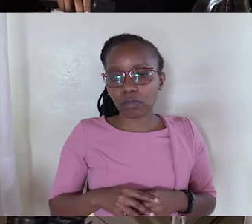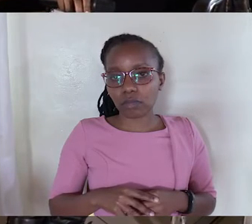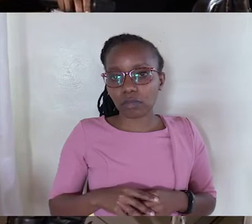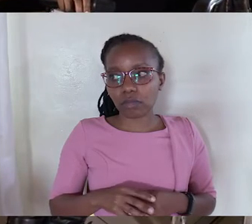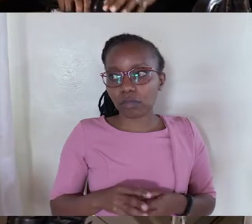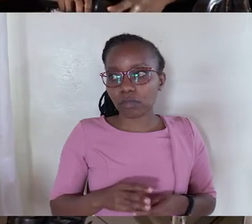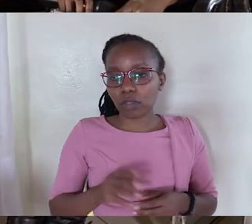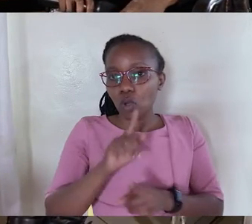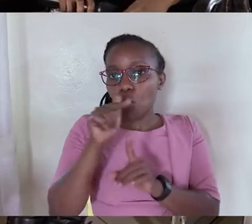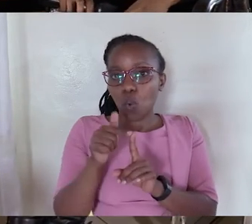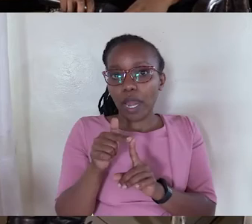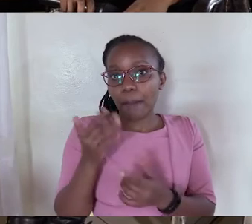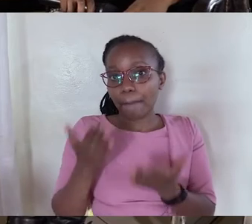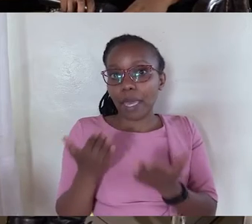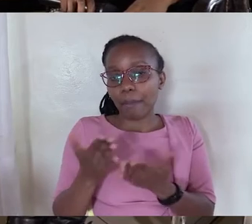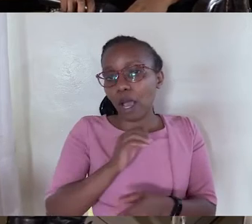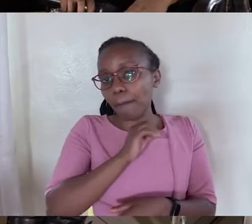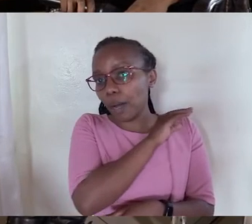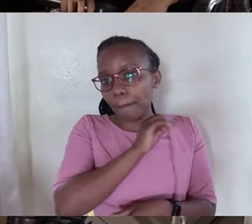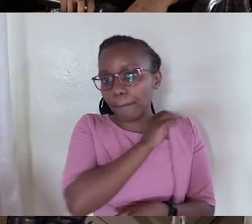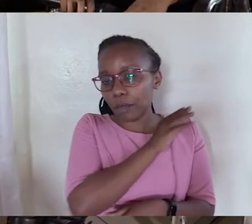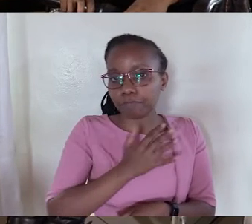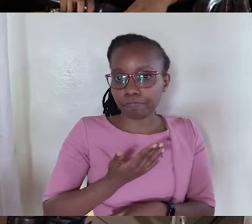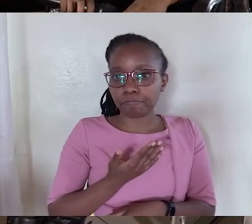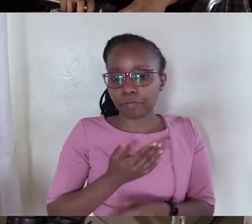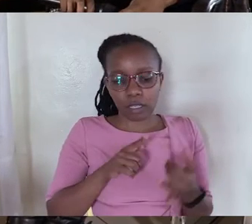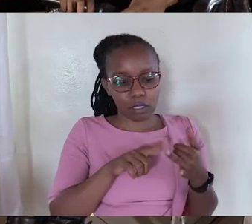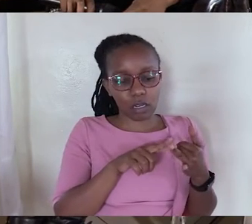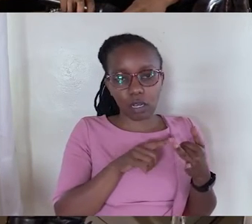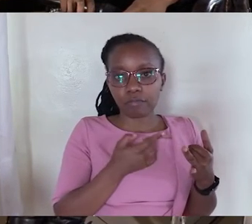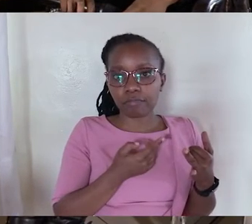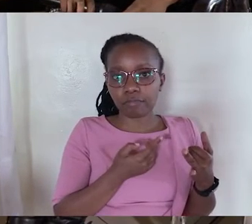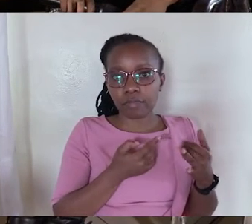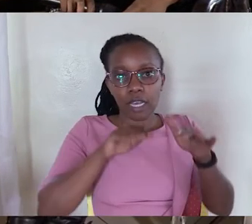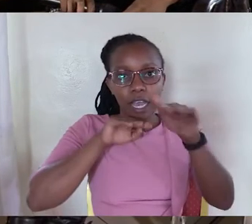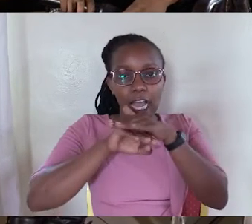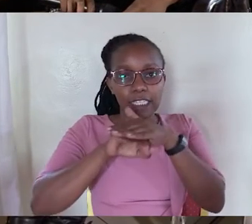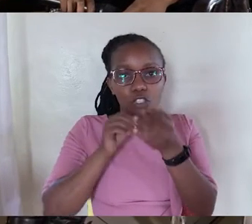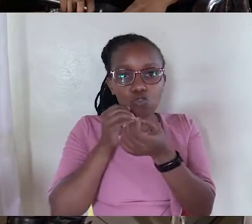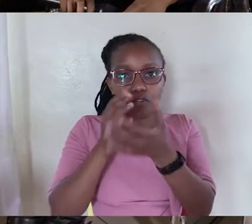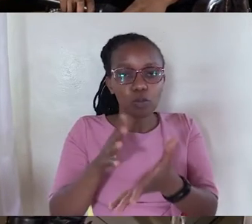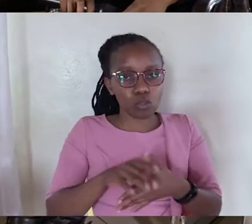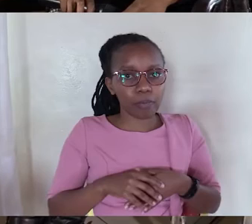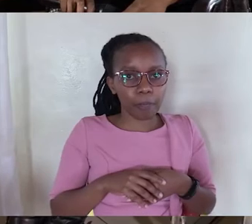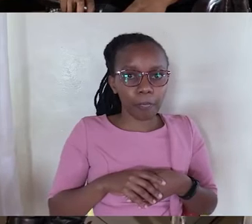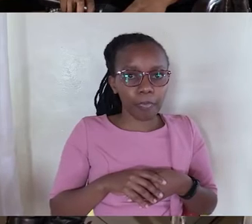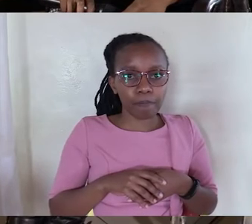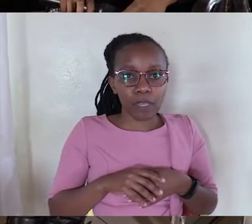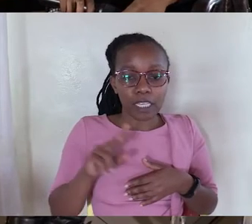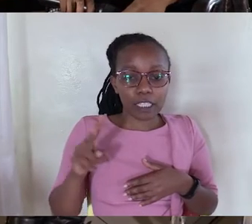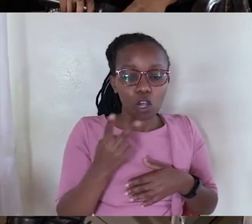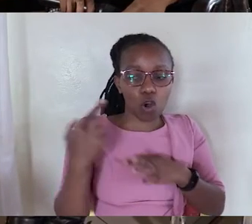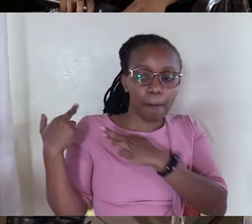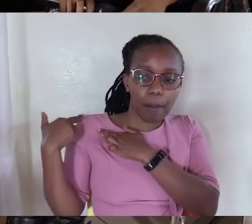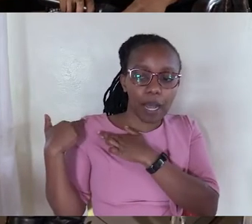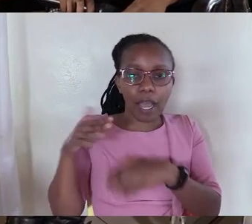when you come and file in the complaint. That is what I need to communicate. The second one is on the access to information. We have our second mandate